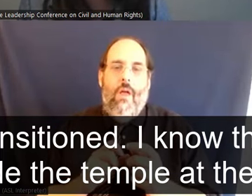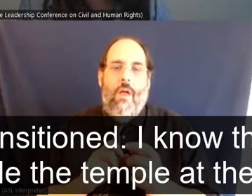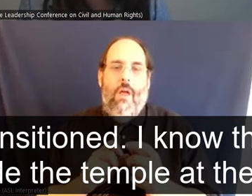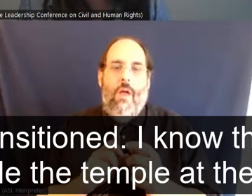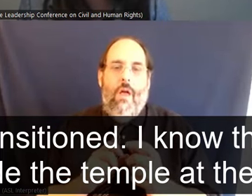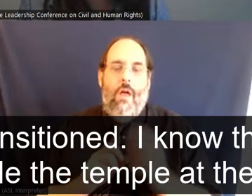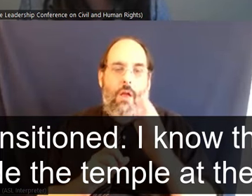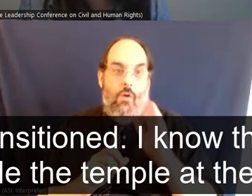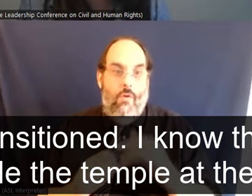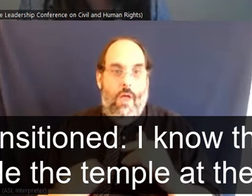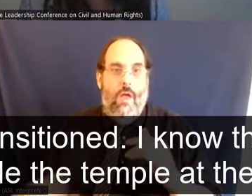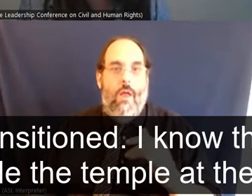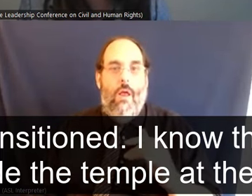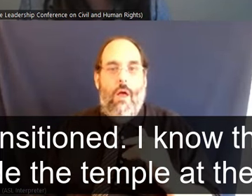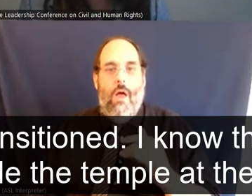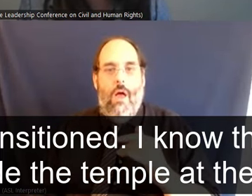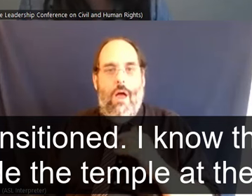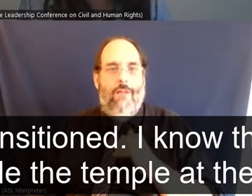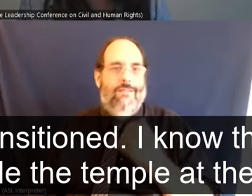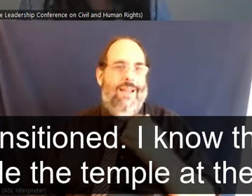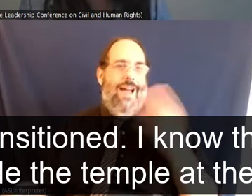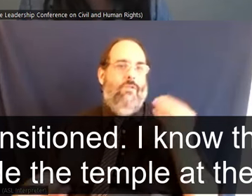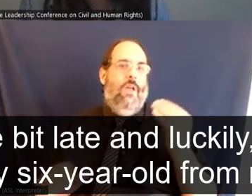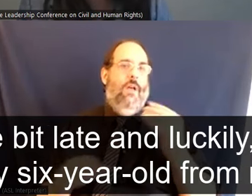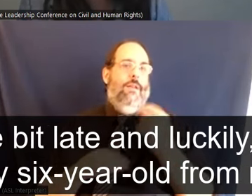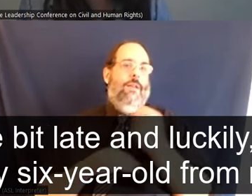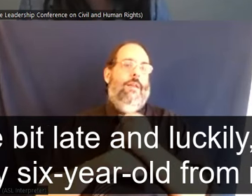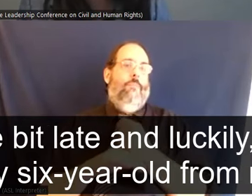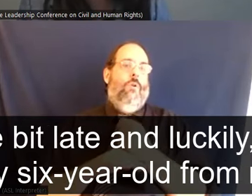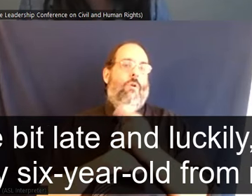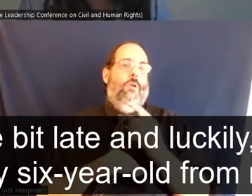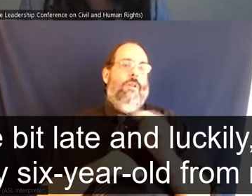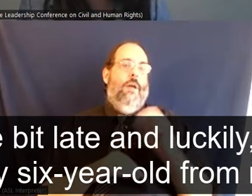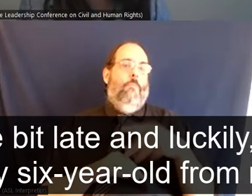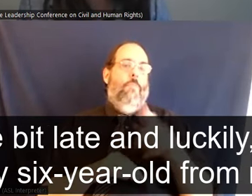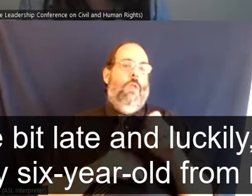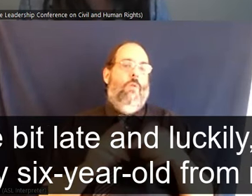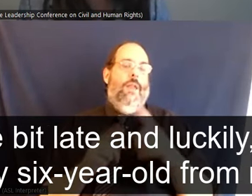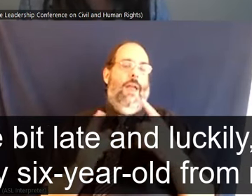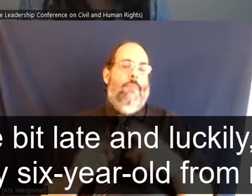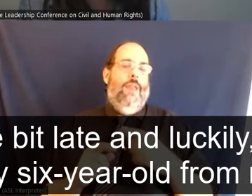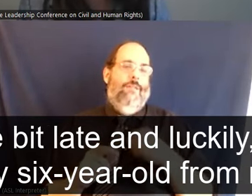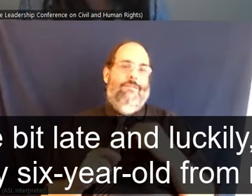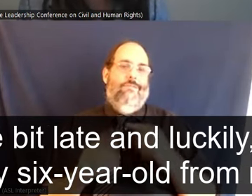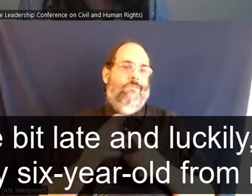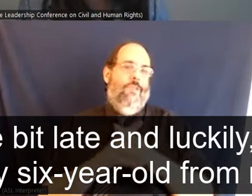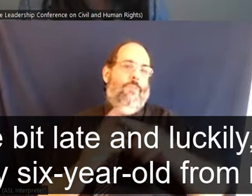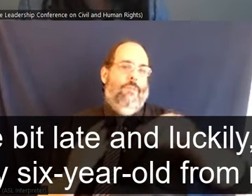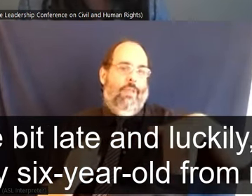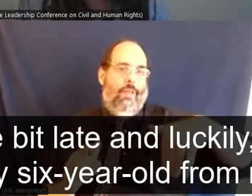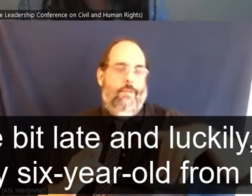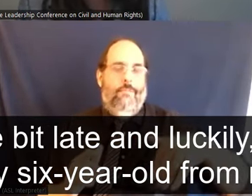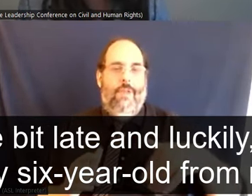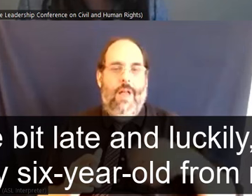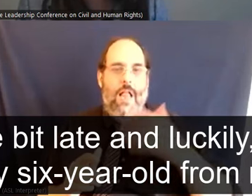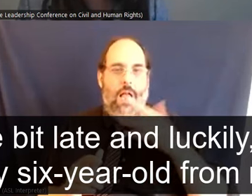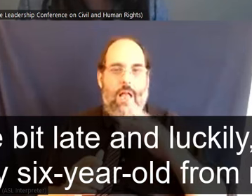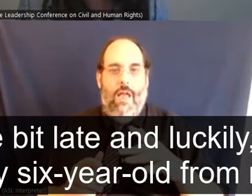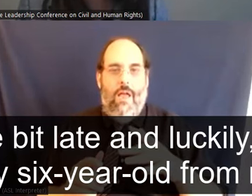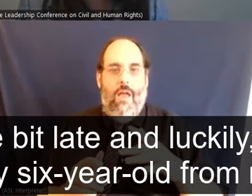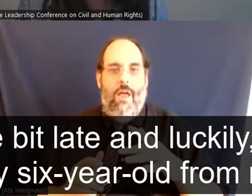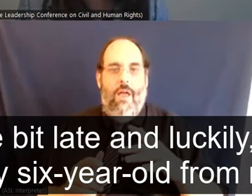I know that because I was right outside the temple at the time. I was just a little bit late. And luckily I could save